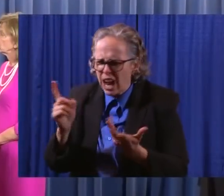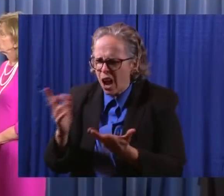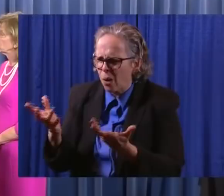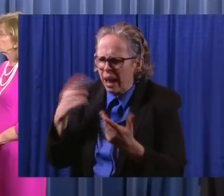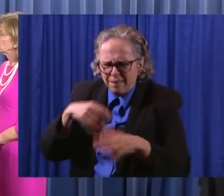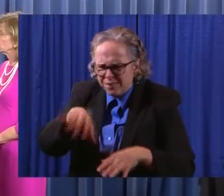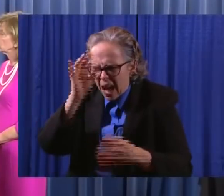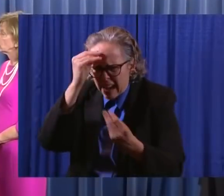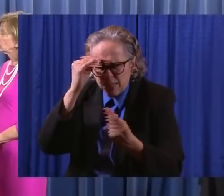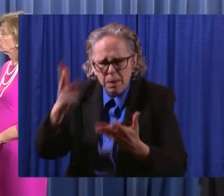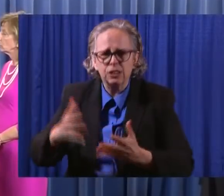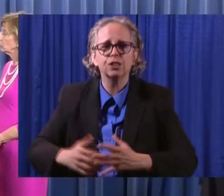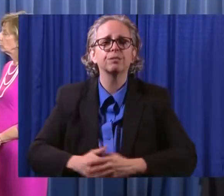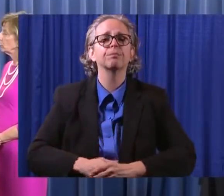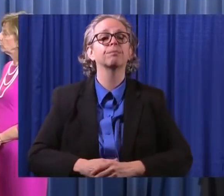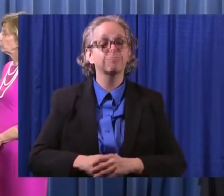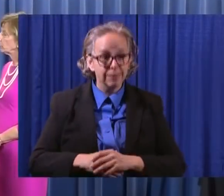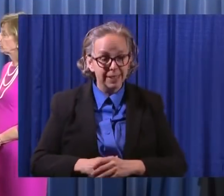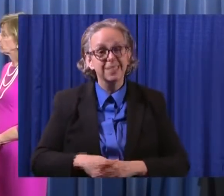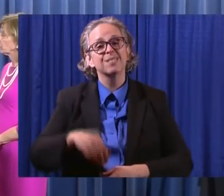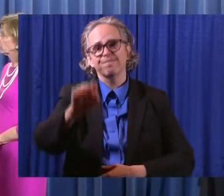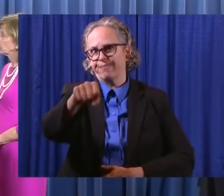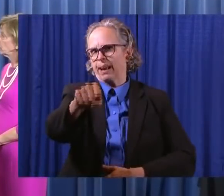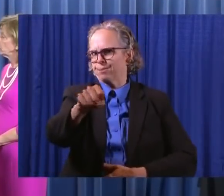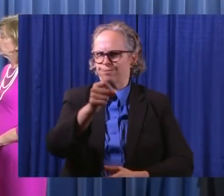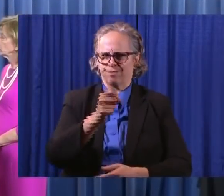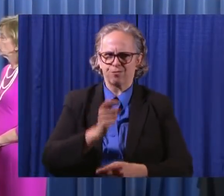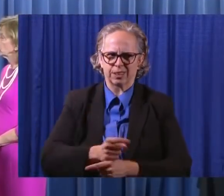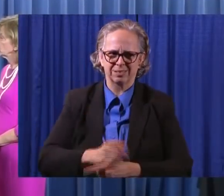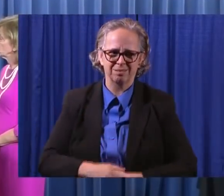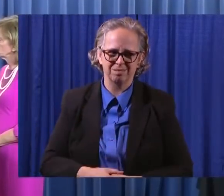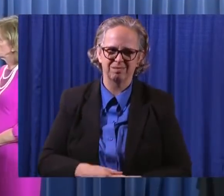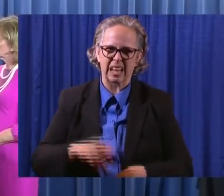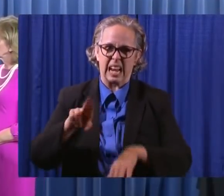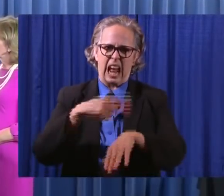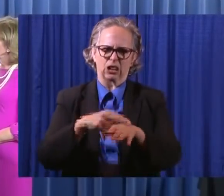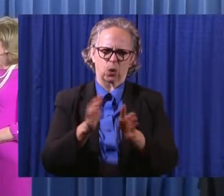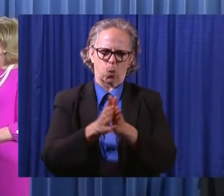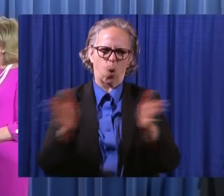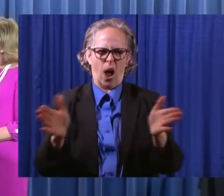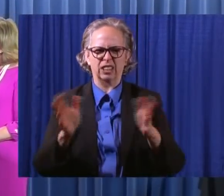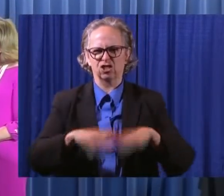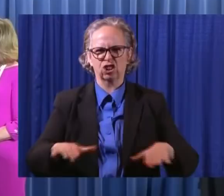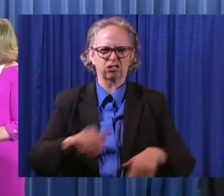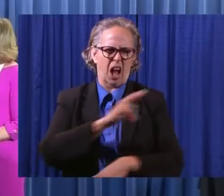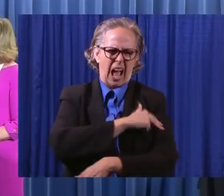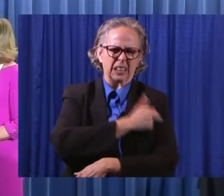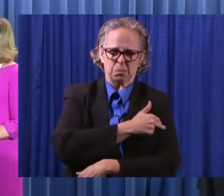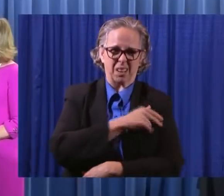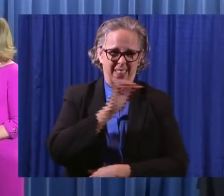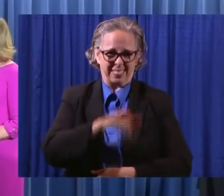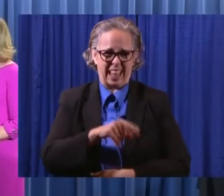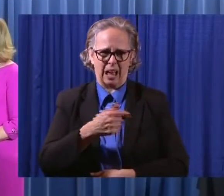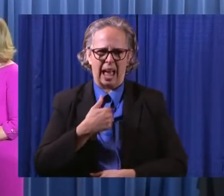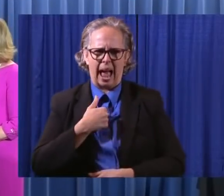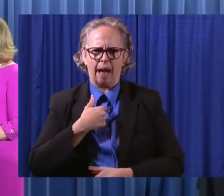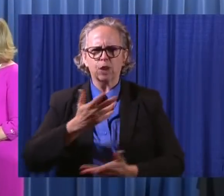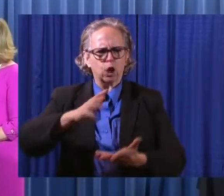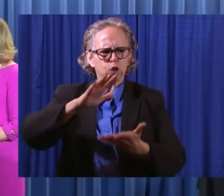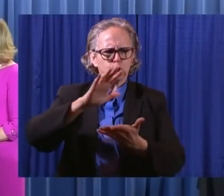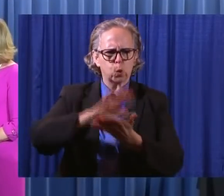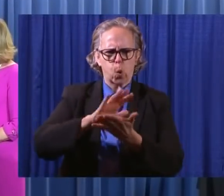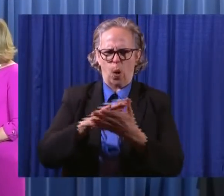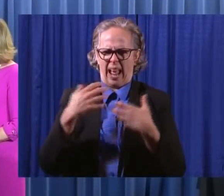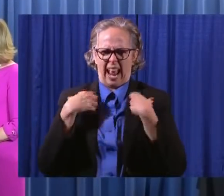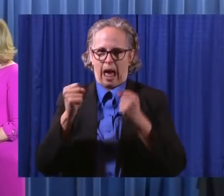Yeah, absolutely. So actually within Nationwide Children's Hospital on our school health website, we have a list of